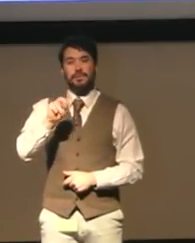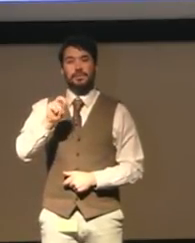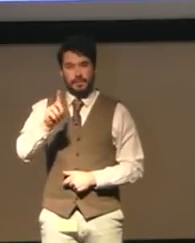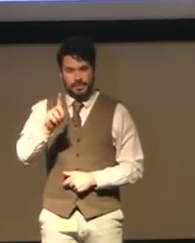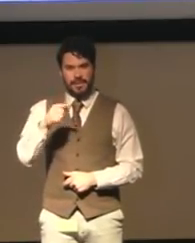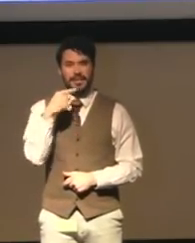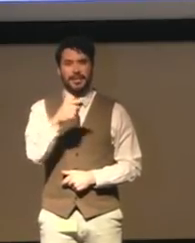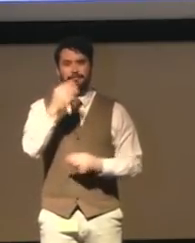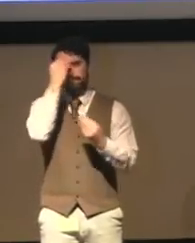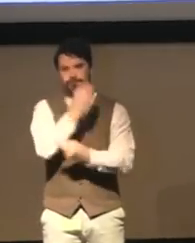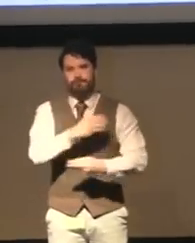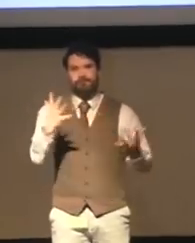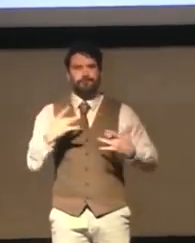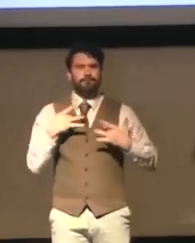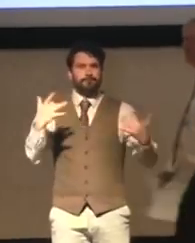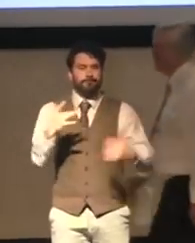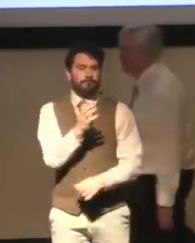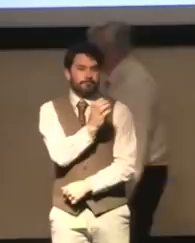activities.